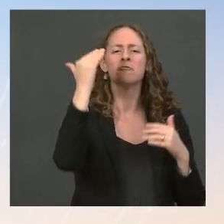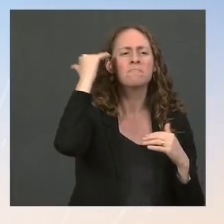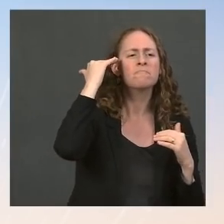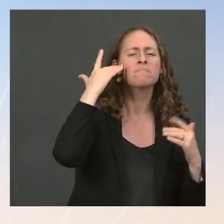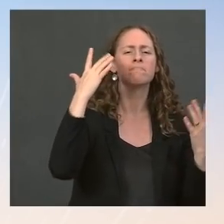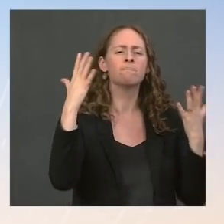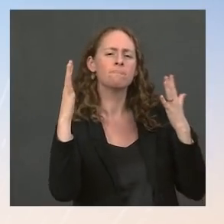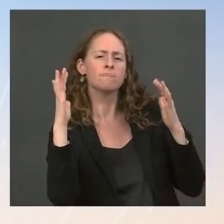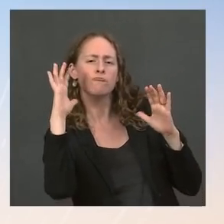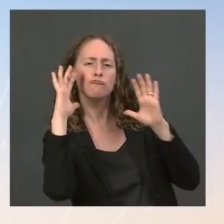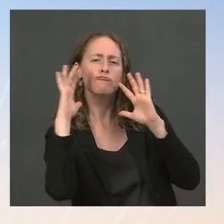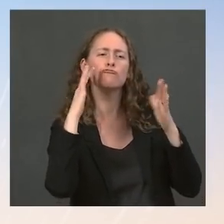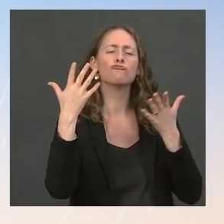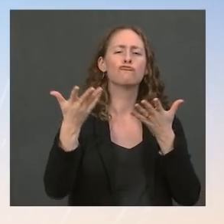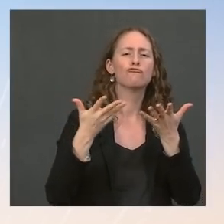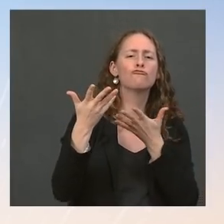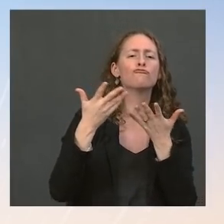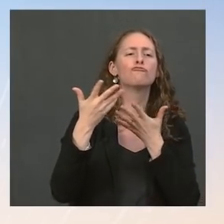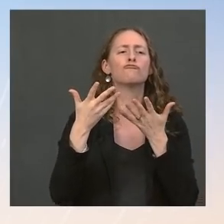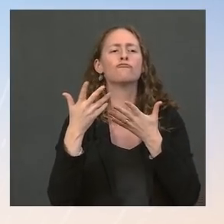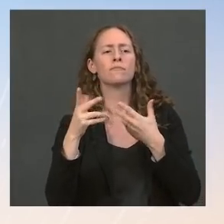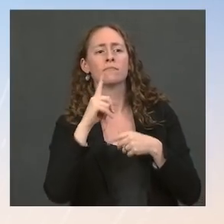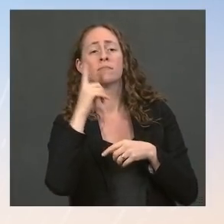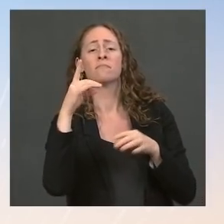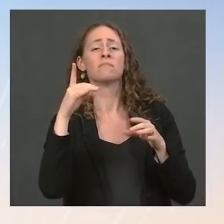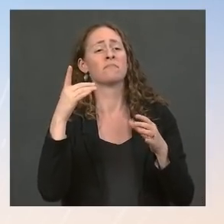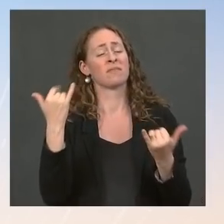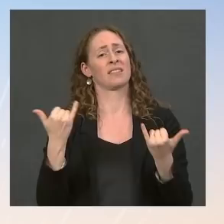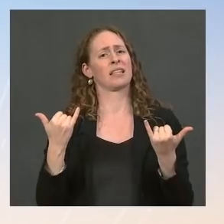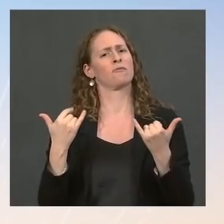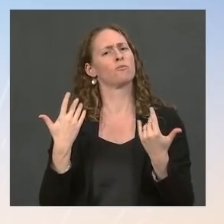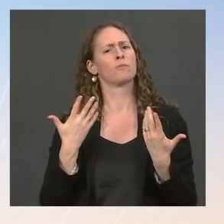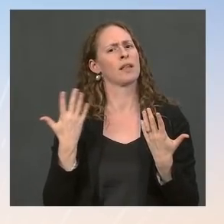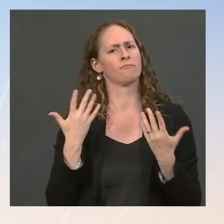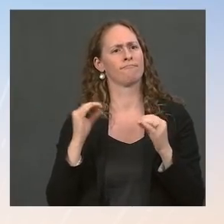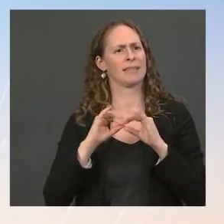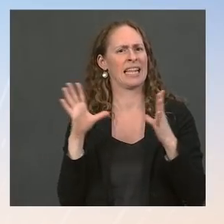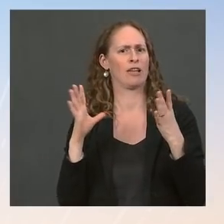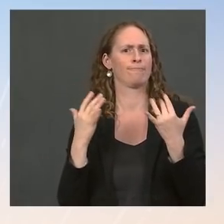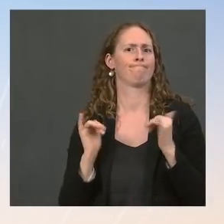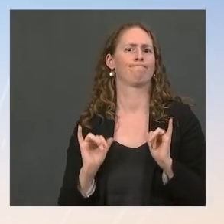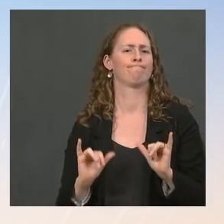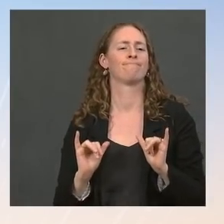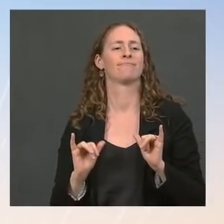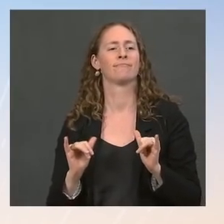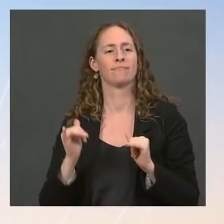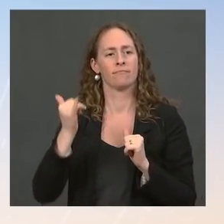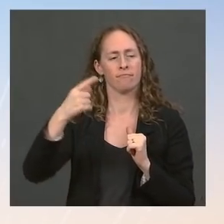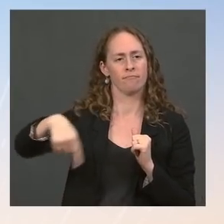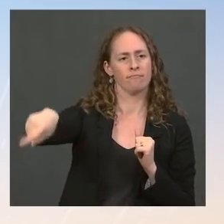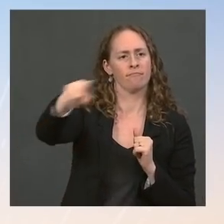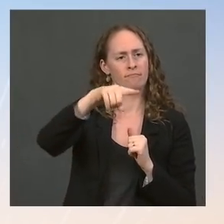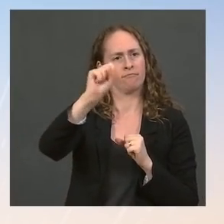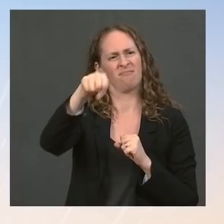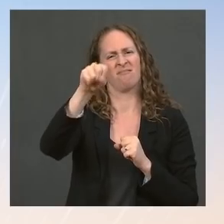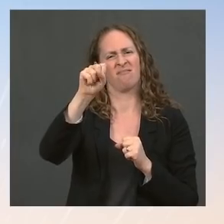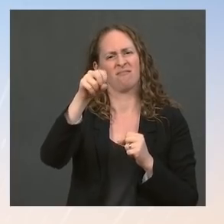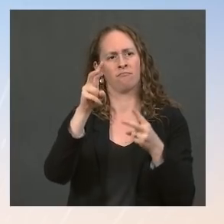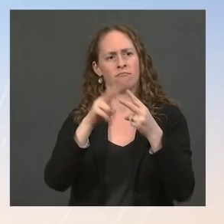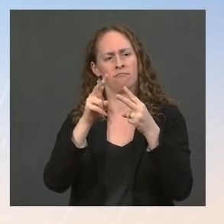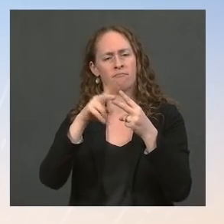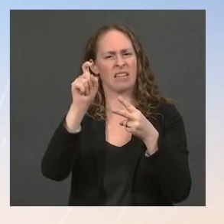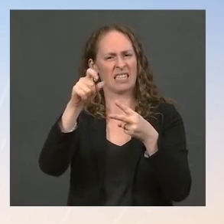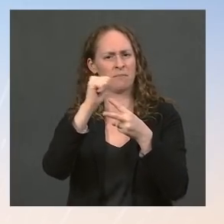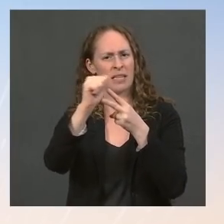But ultimately, there are strong viewpoints. And what we're working to do is get to an agreement where we can move both forward. As he continues